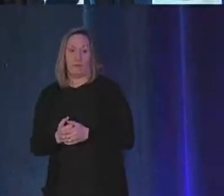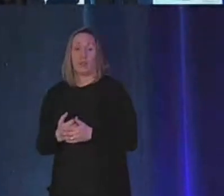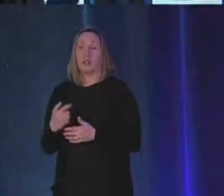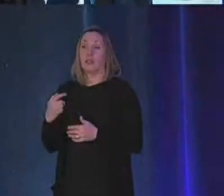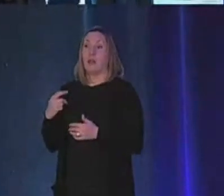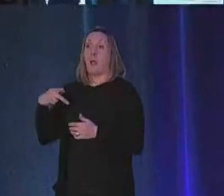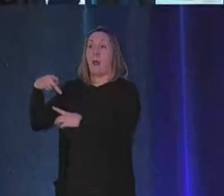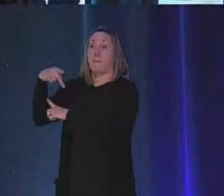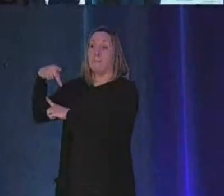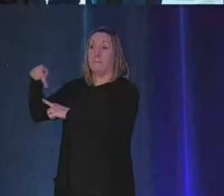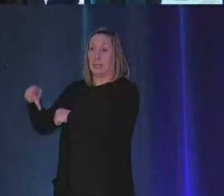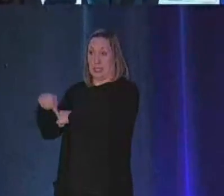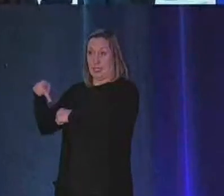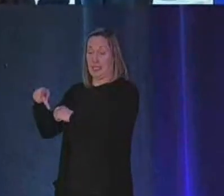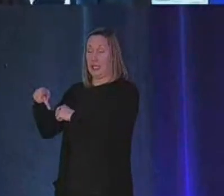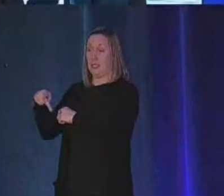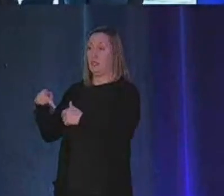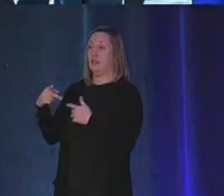Now, P,